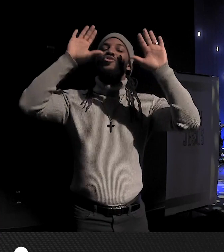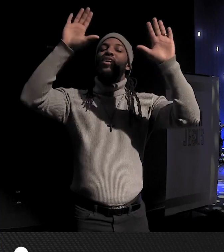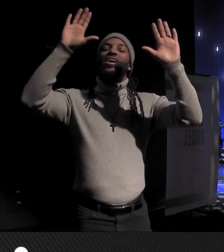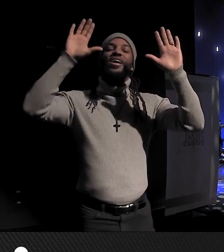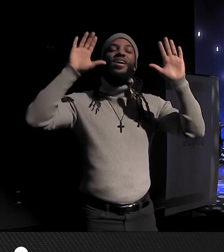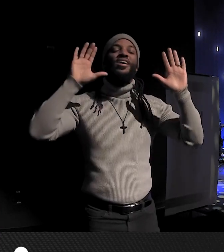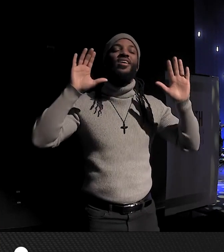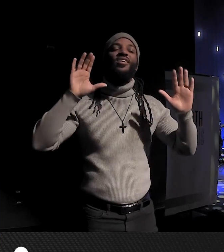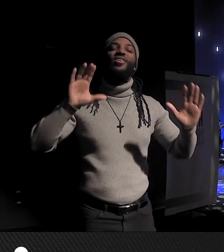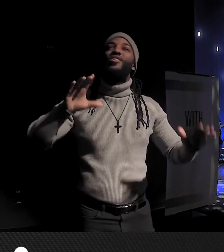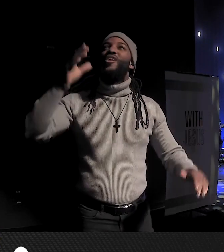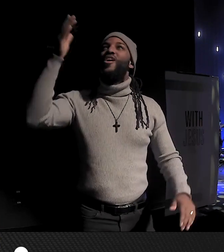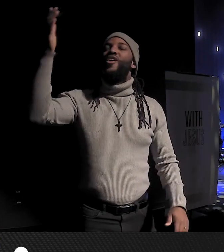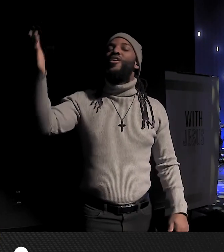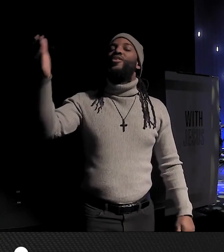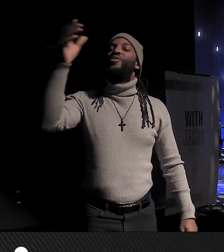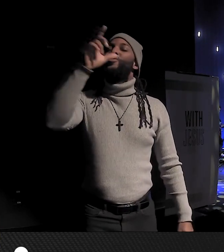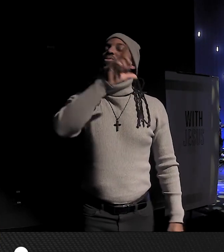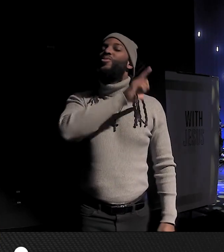And grace.